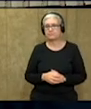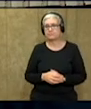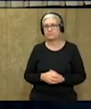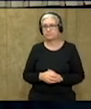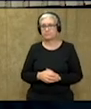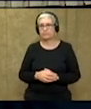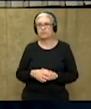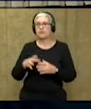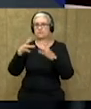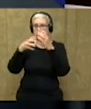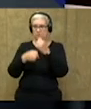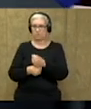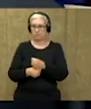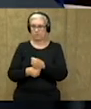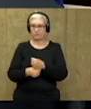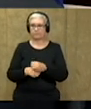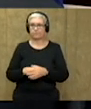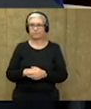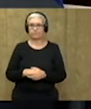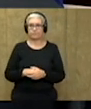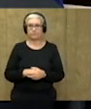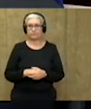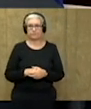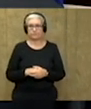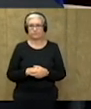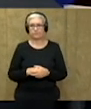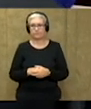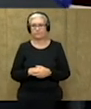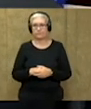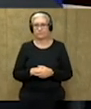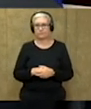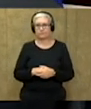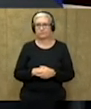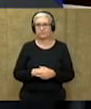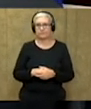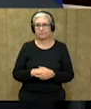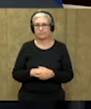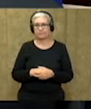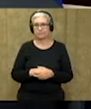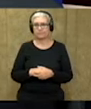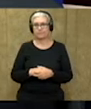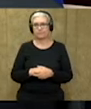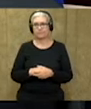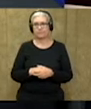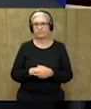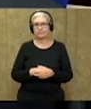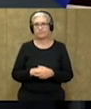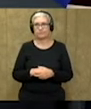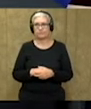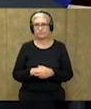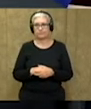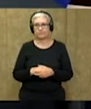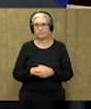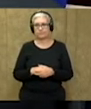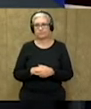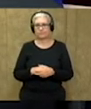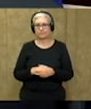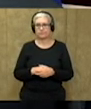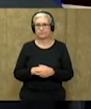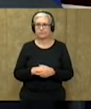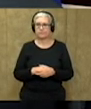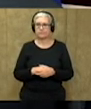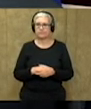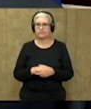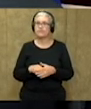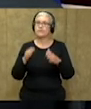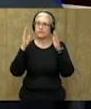Okay, in summary, okay, that means, we're going to get all to the end of this and see what all we've learned, okay? All right? Okay, first of all,